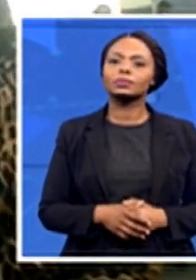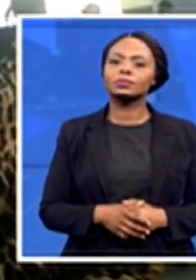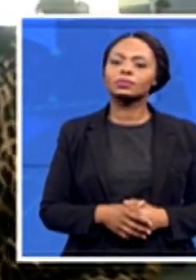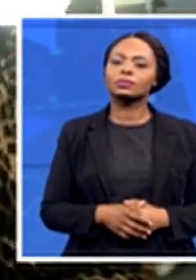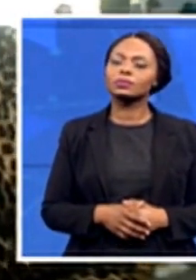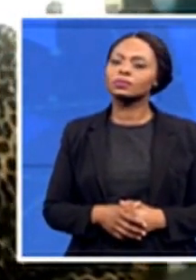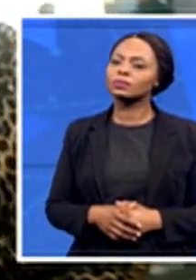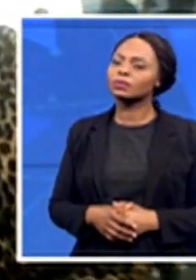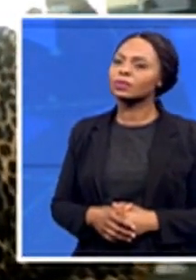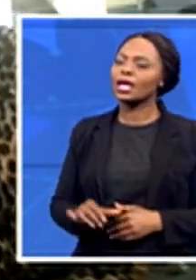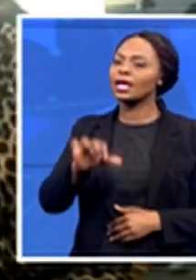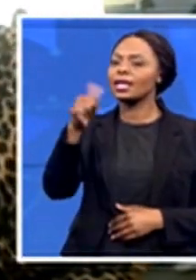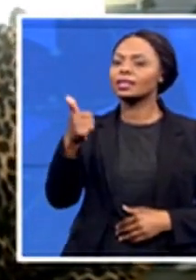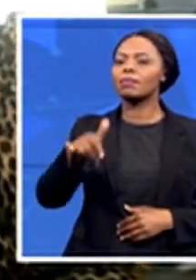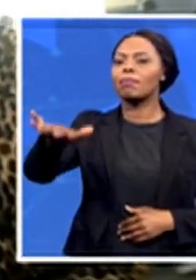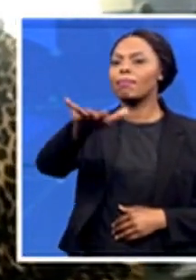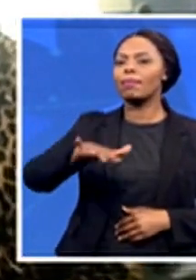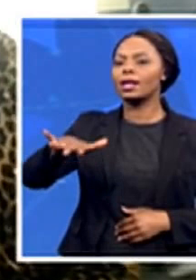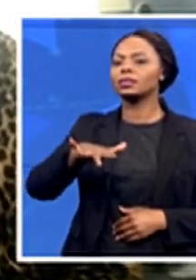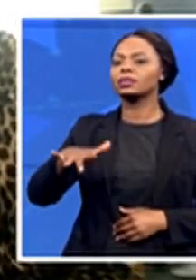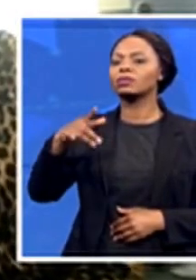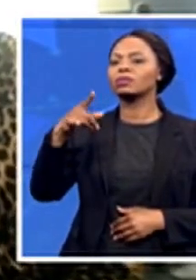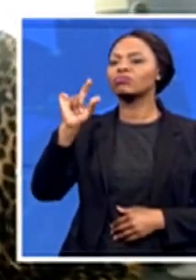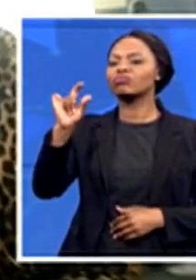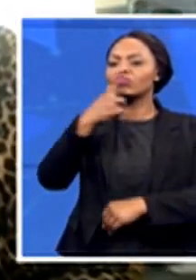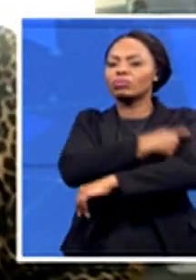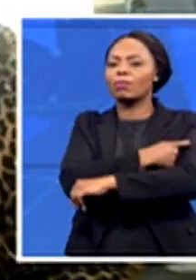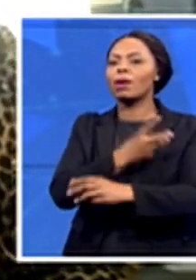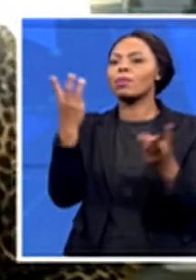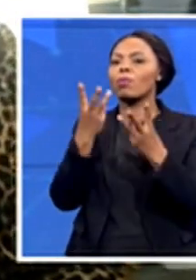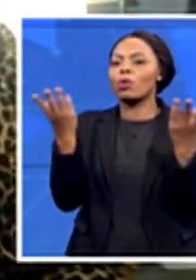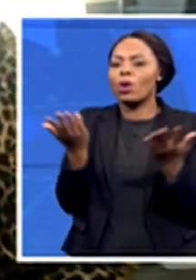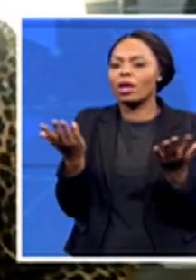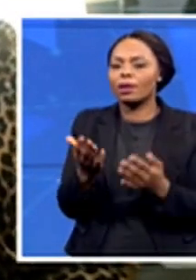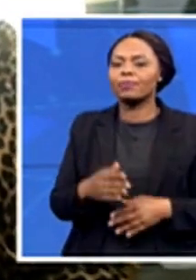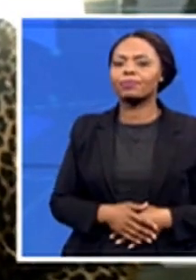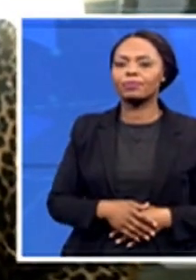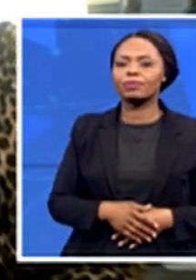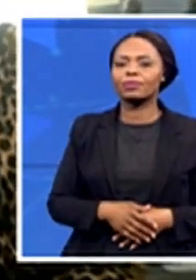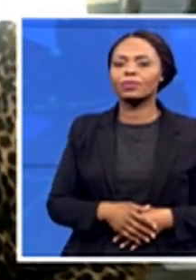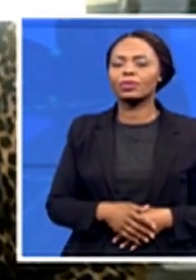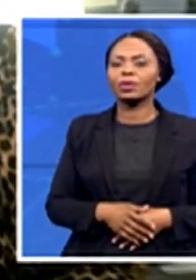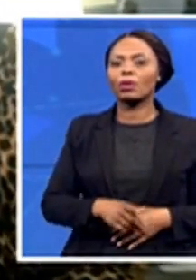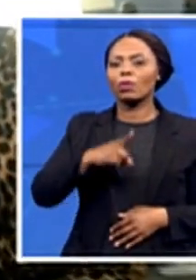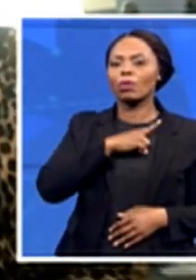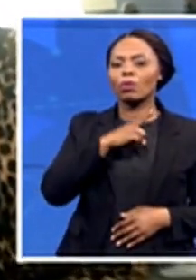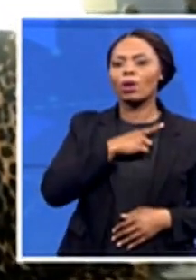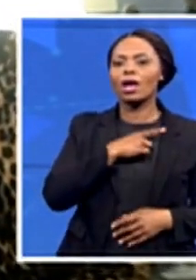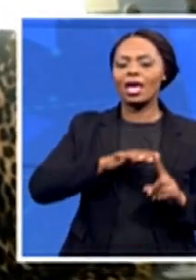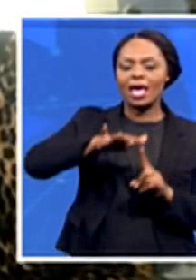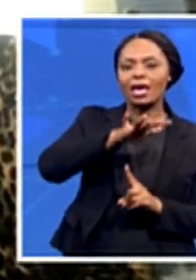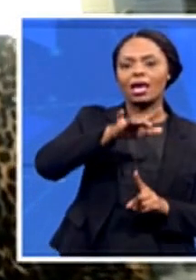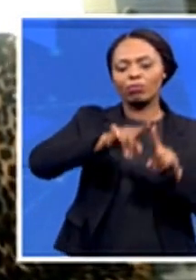people, particularly at malls, and hopefully take it to township areas, your areas such as Mdantsane,